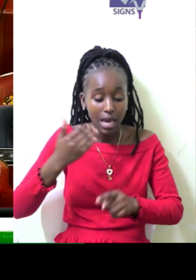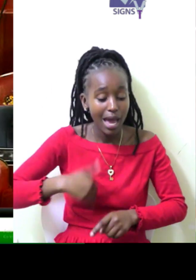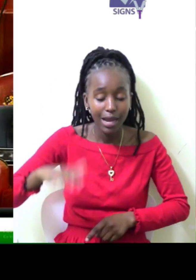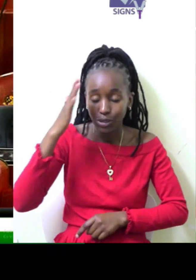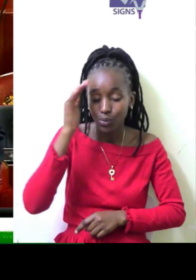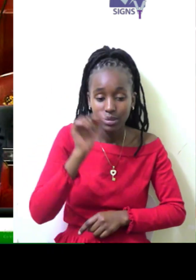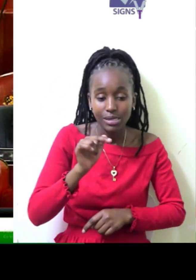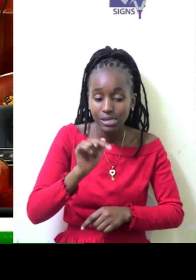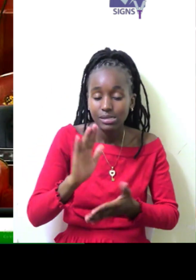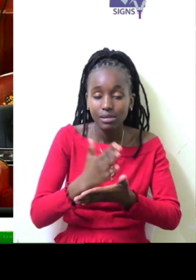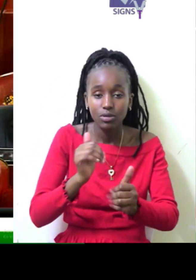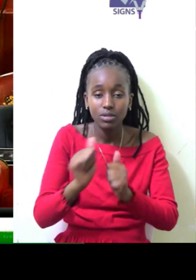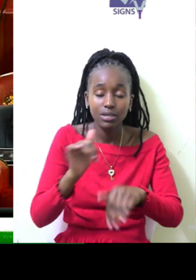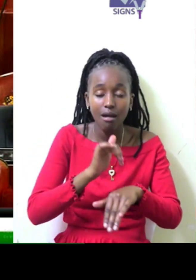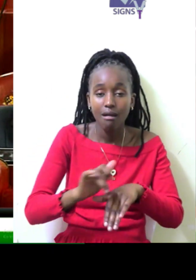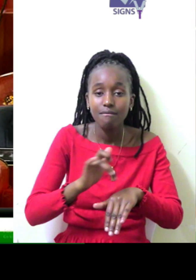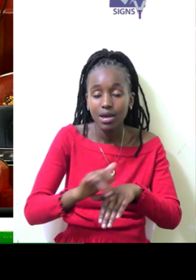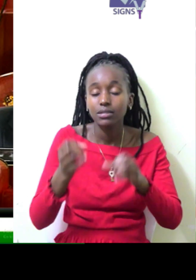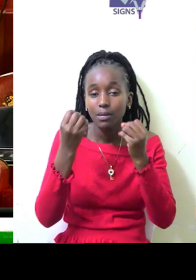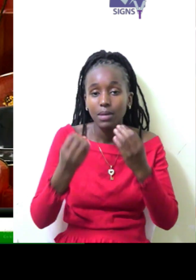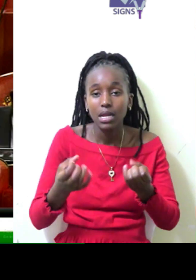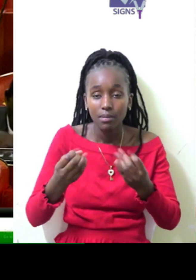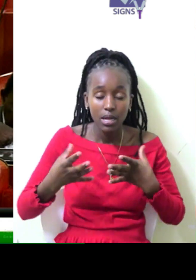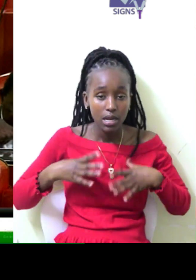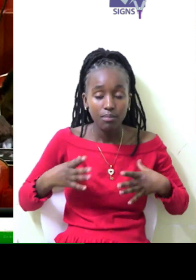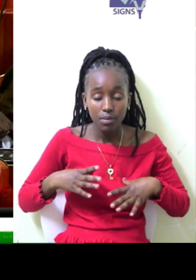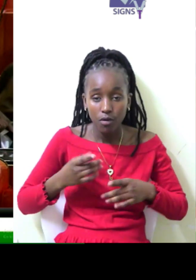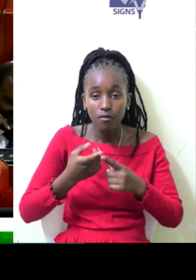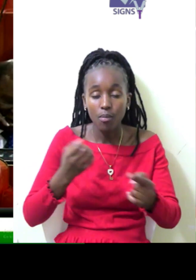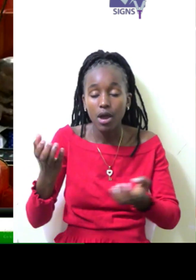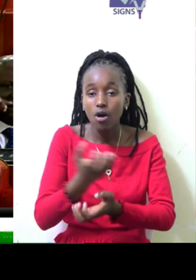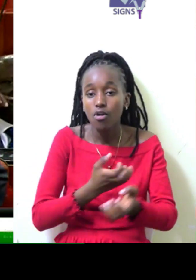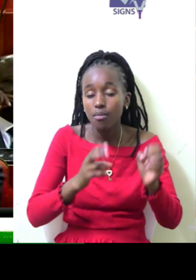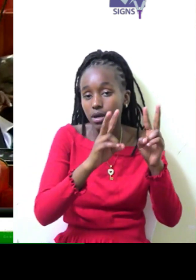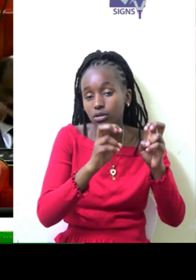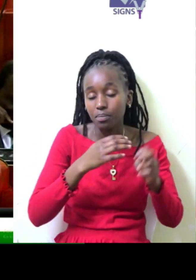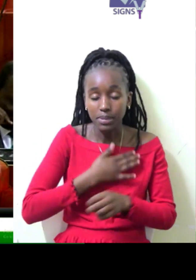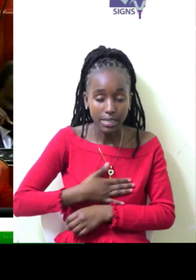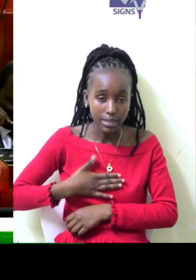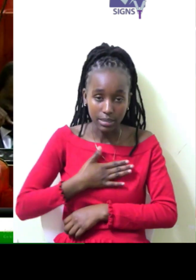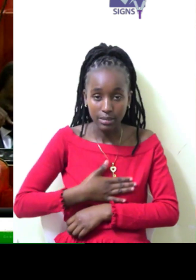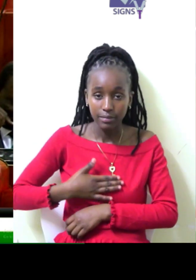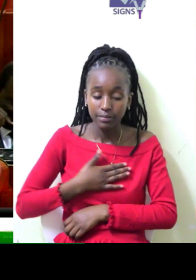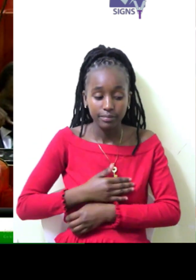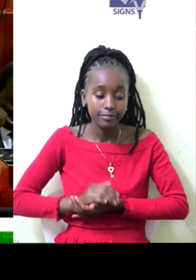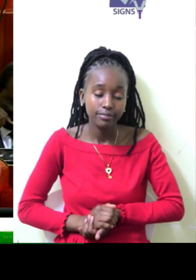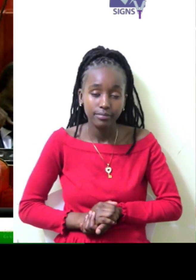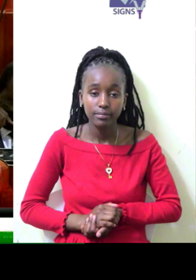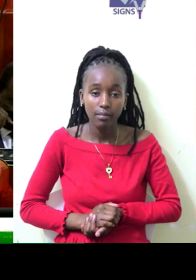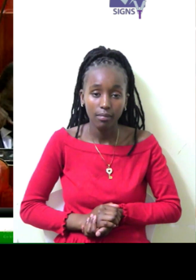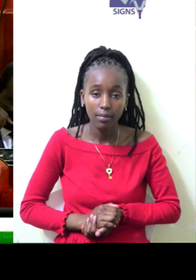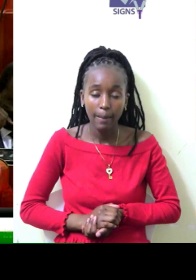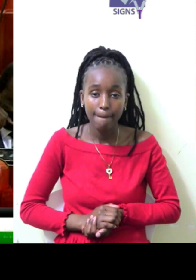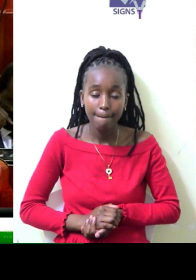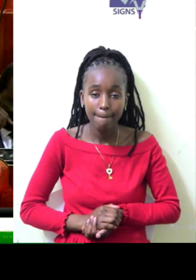many other, the economic issues down there, we at the very